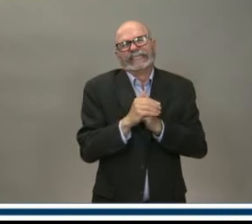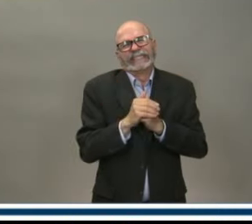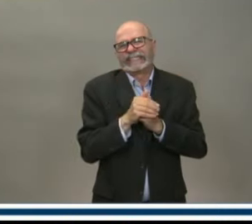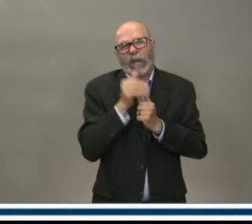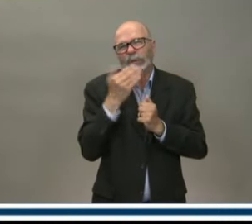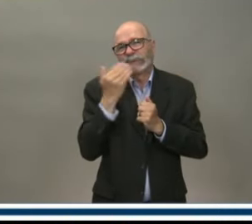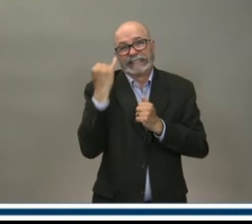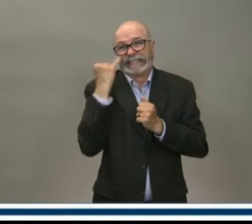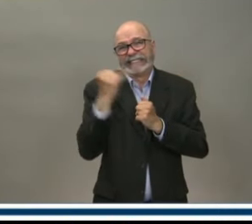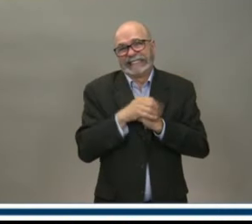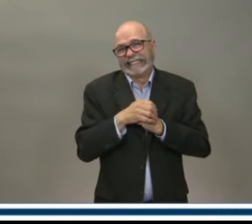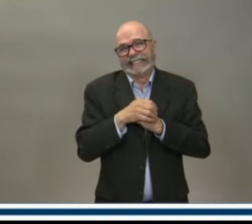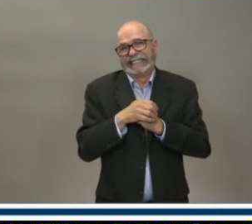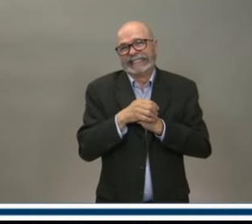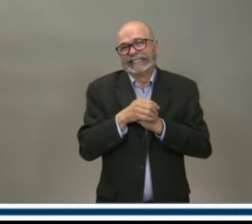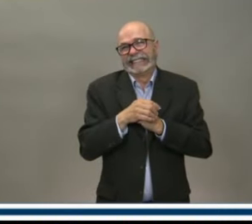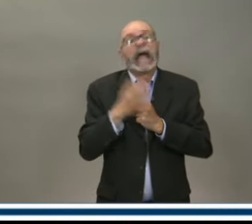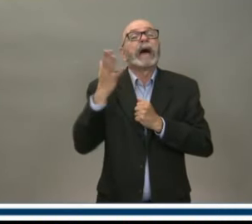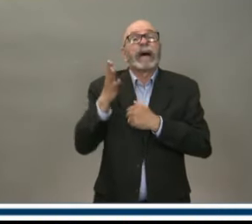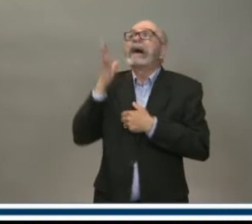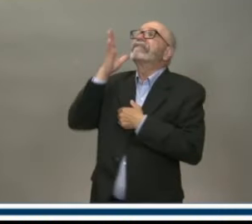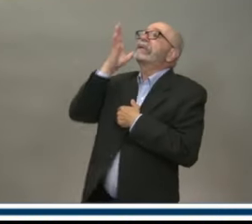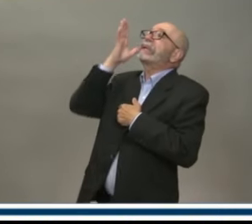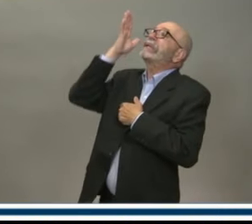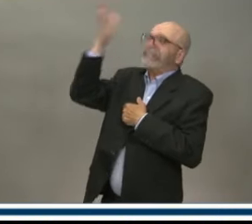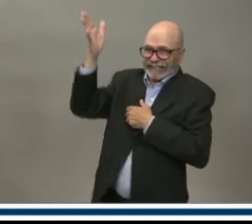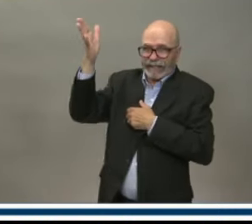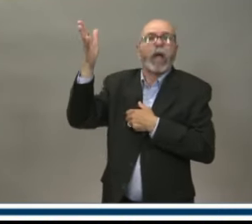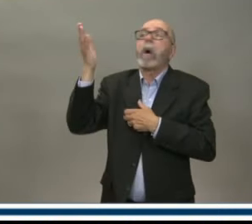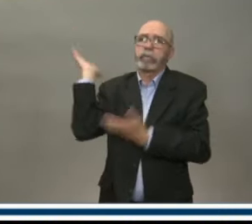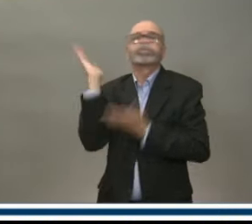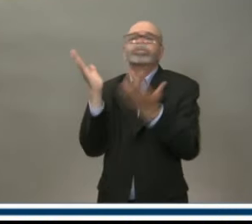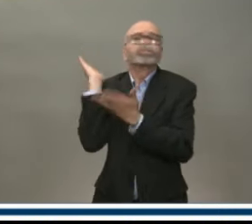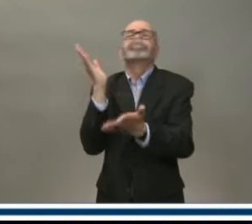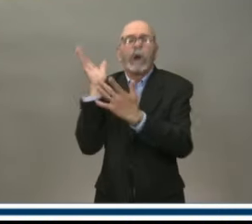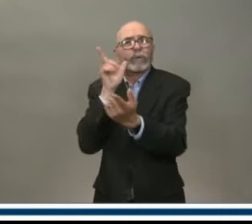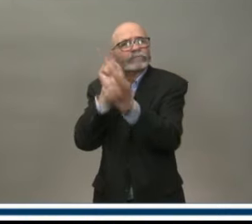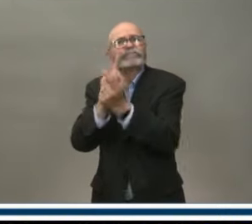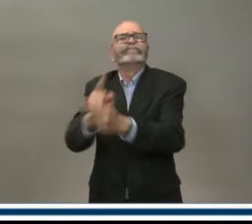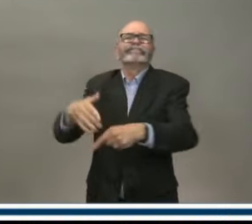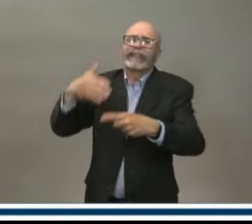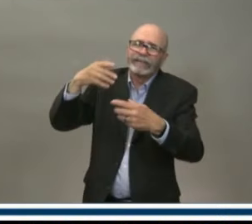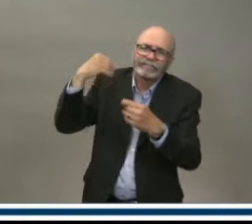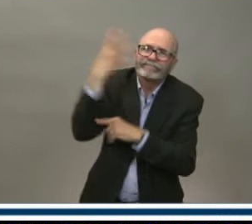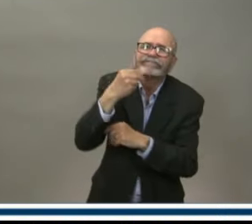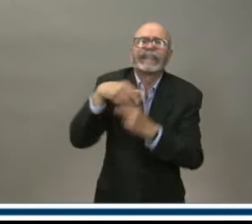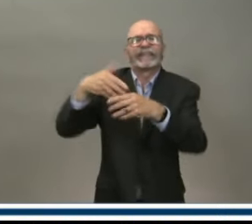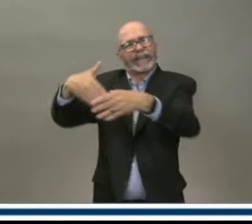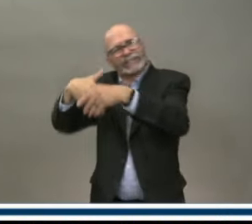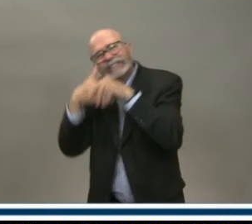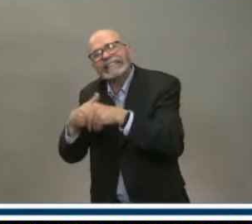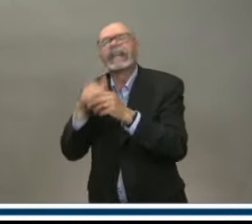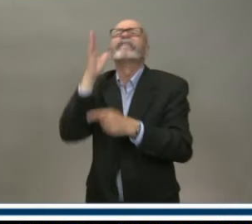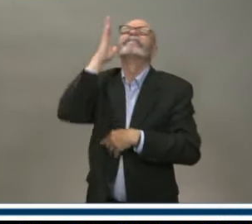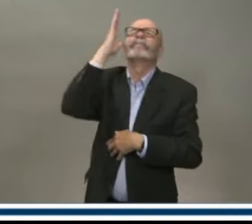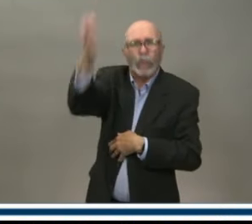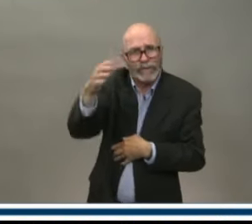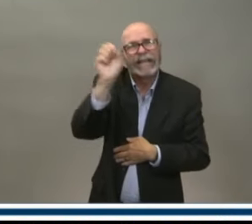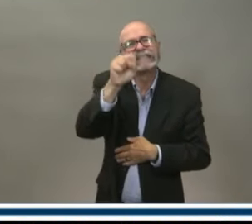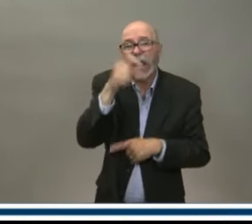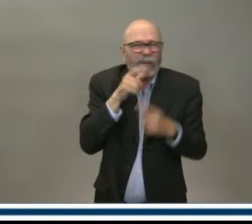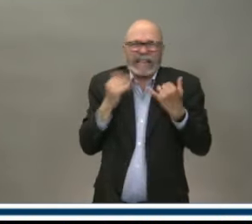time in the future where we can have these more direct contacts, but now we ask people to respect the rules around